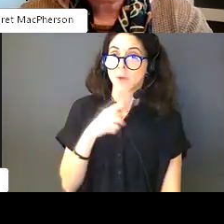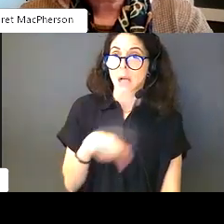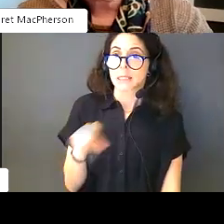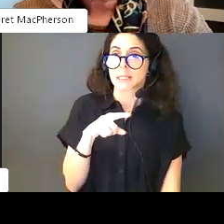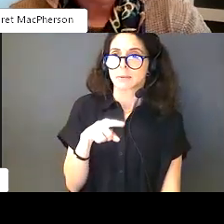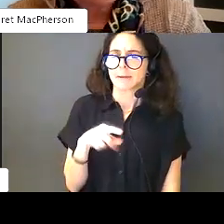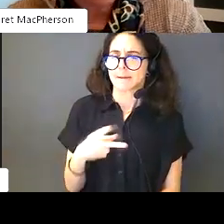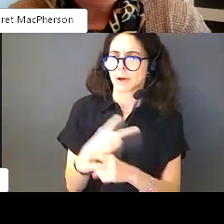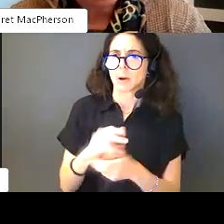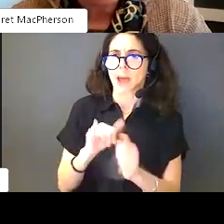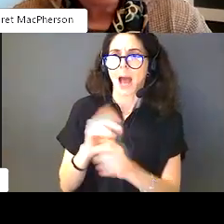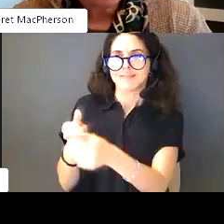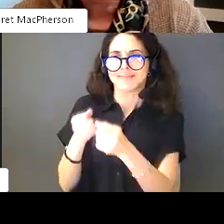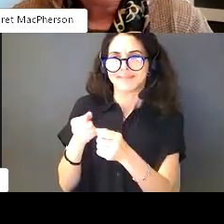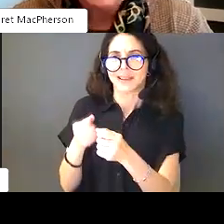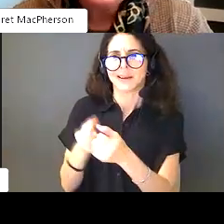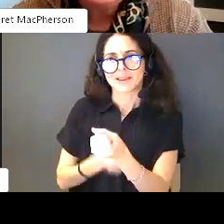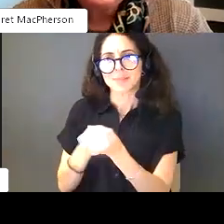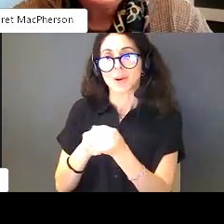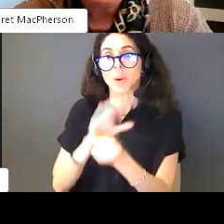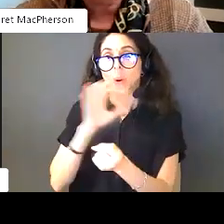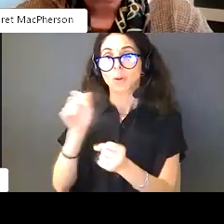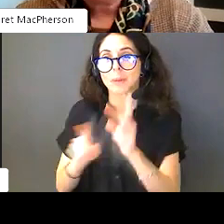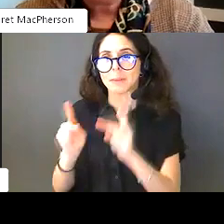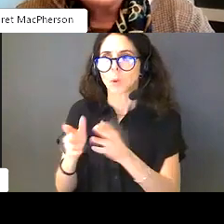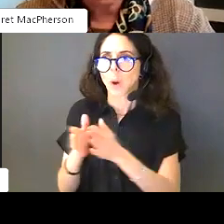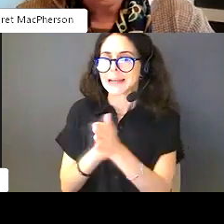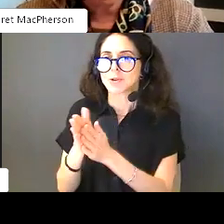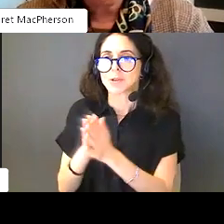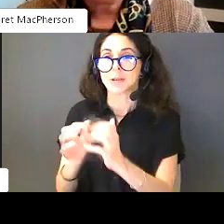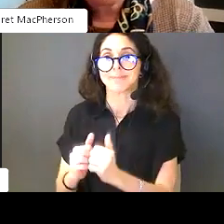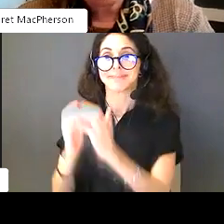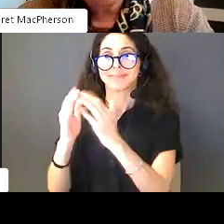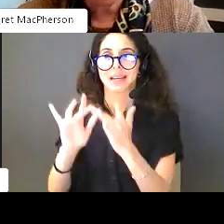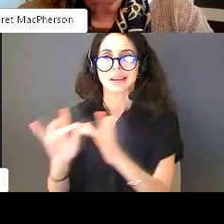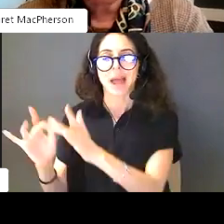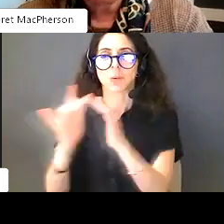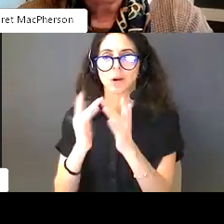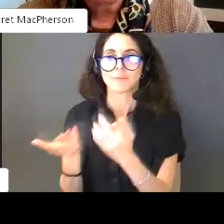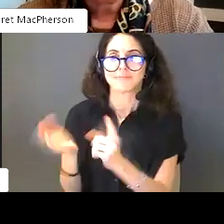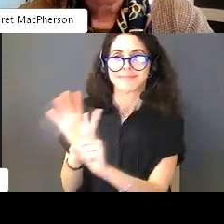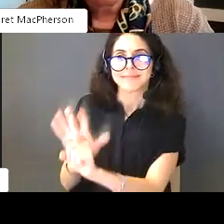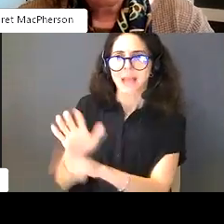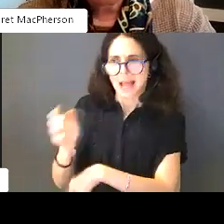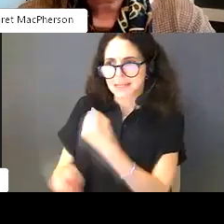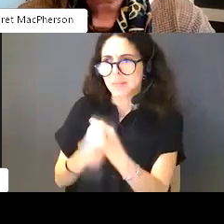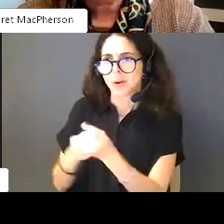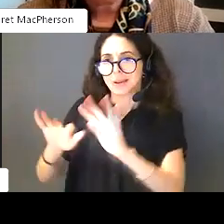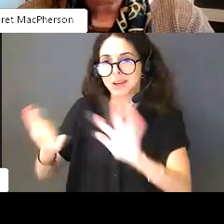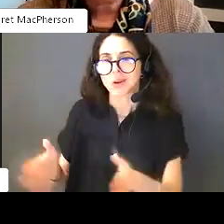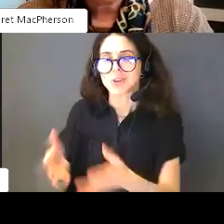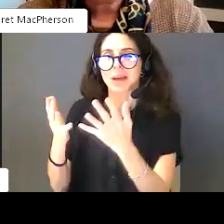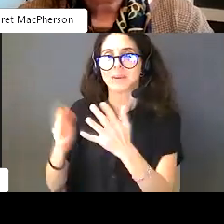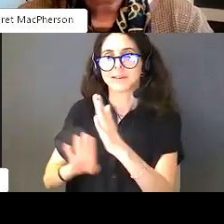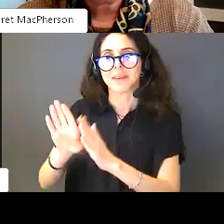support that, enable that, support older people who want to start a network, rallying around them to help them make it happen. That's